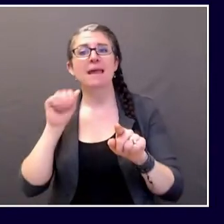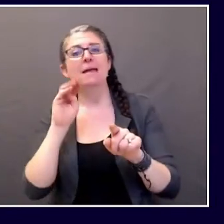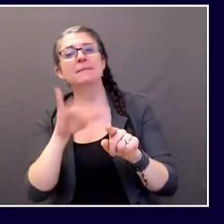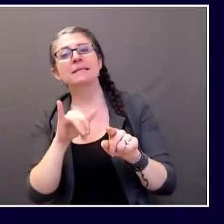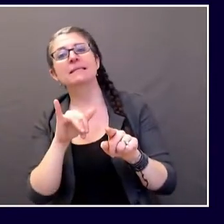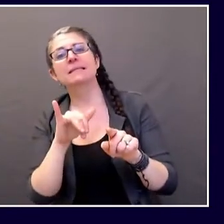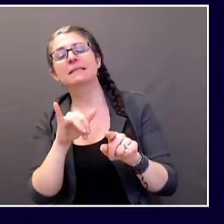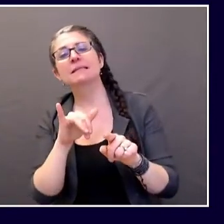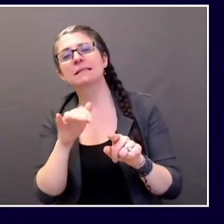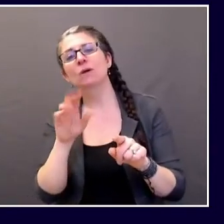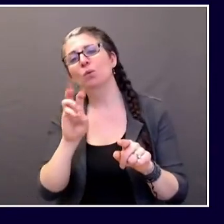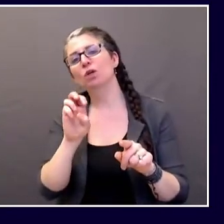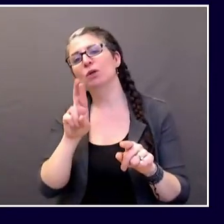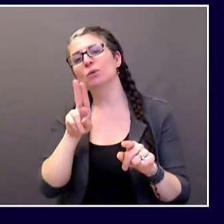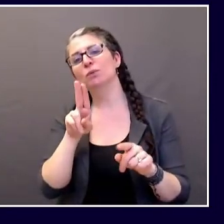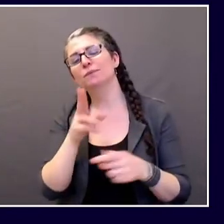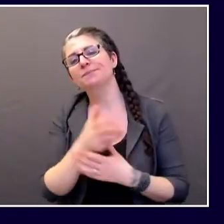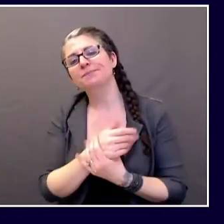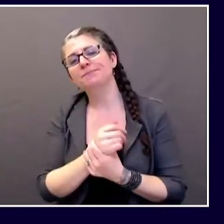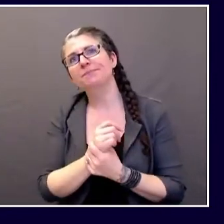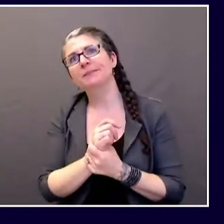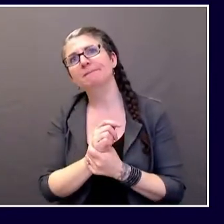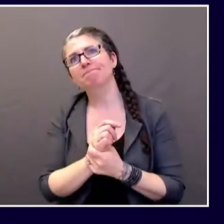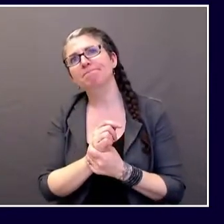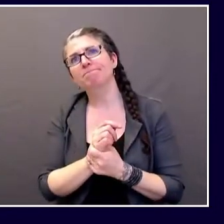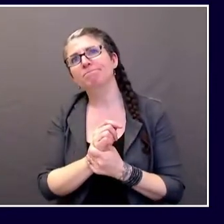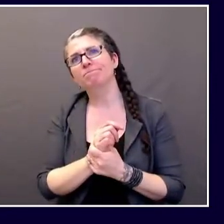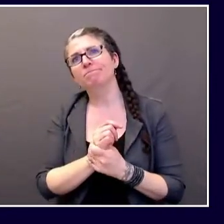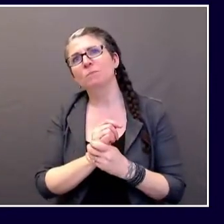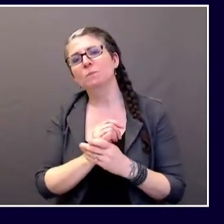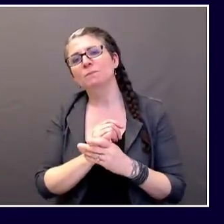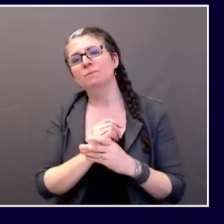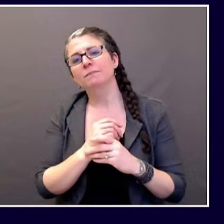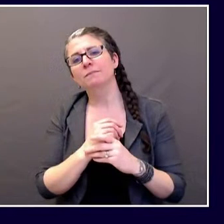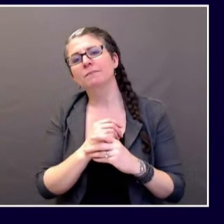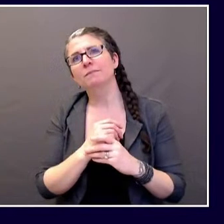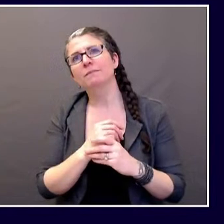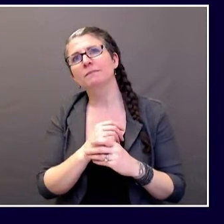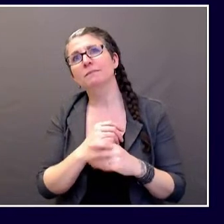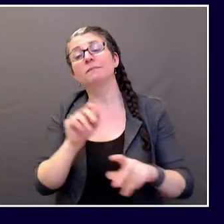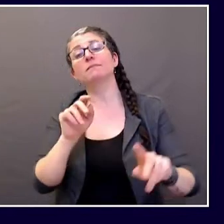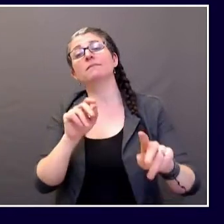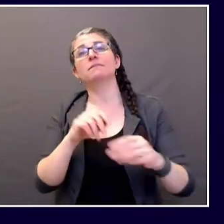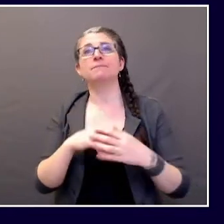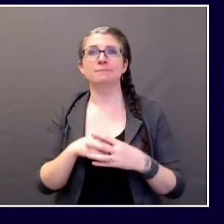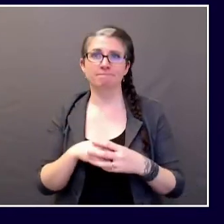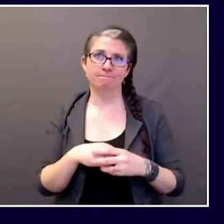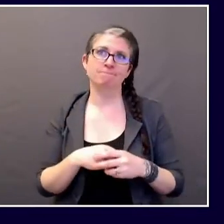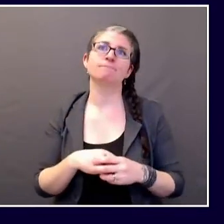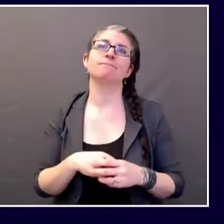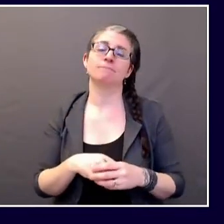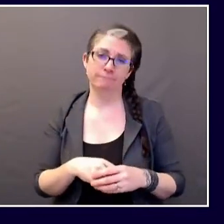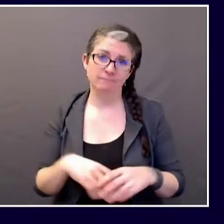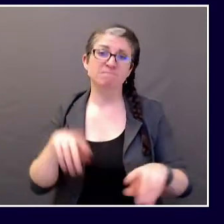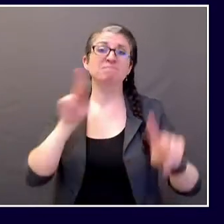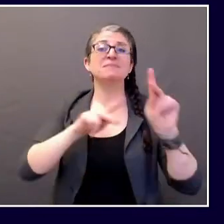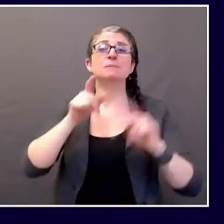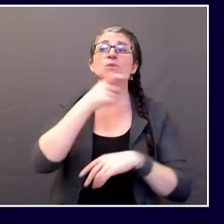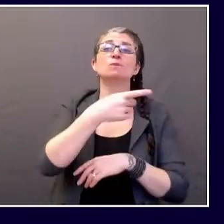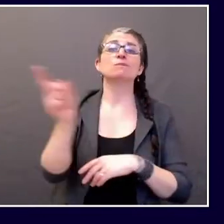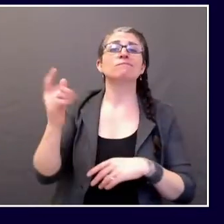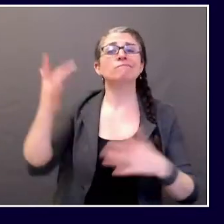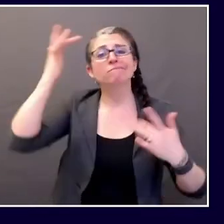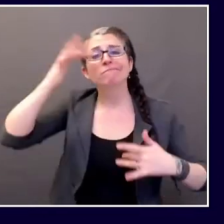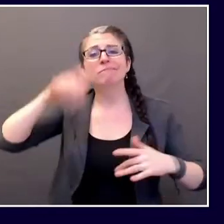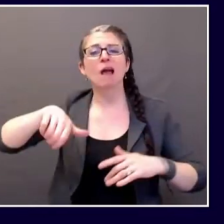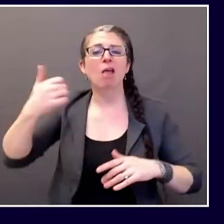now that they are at higher risk for either contracting COVID or having a worse outcome if they do contract COVID. But the information in